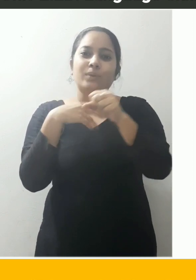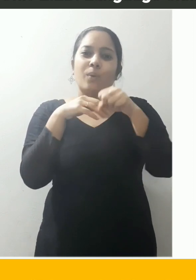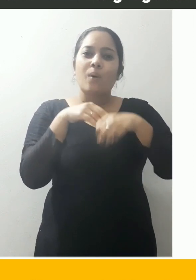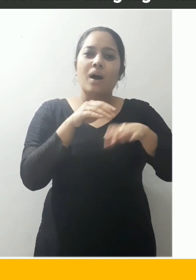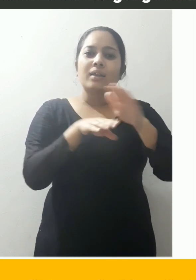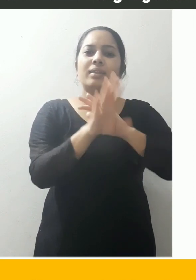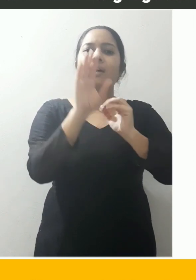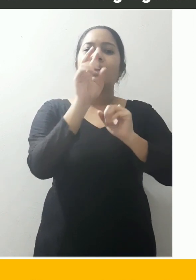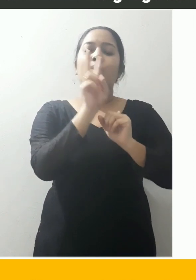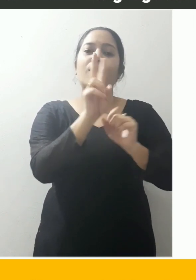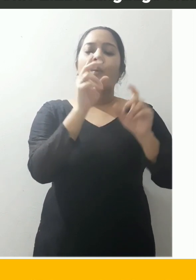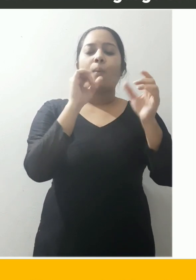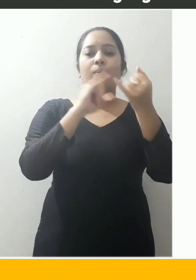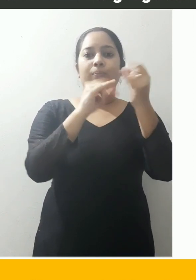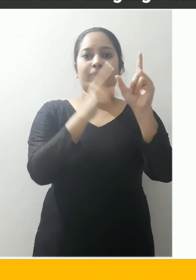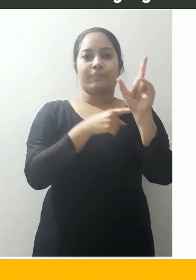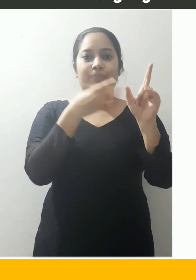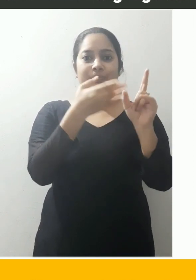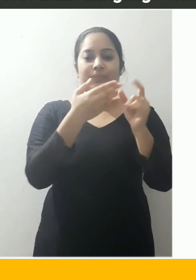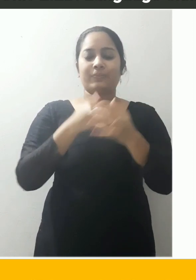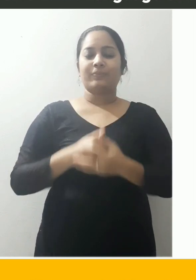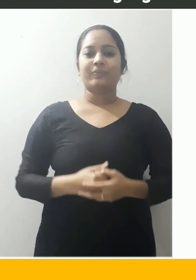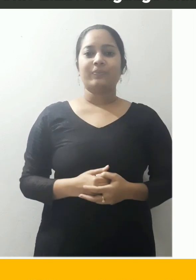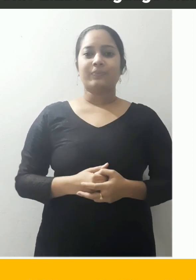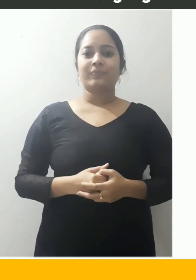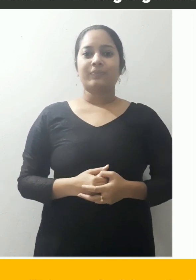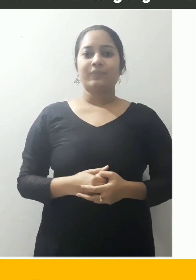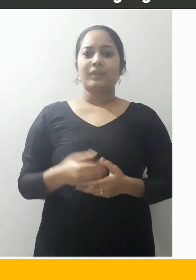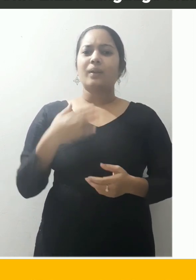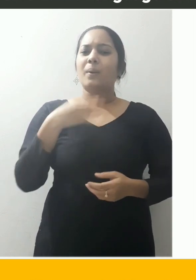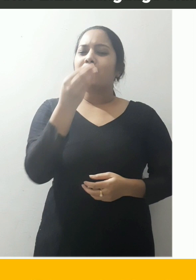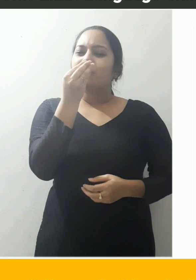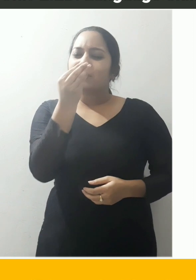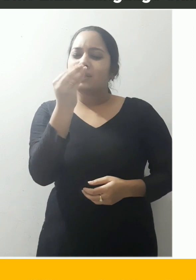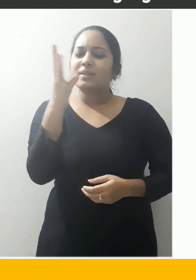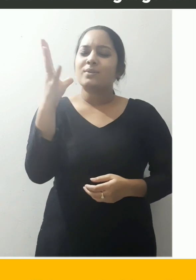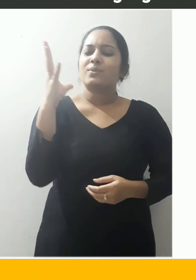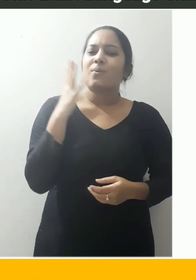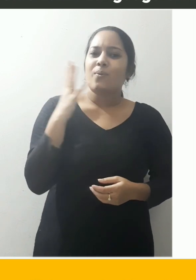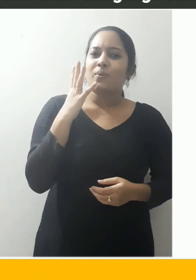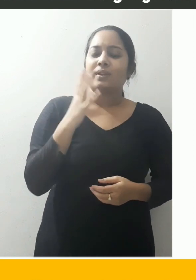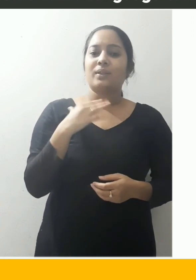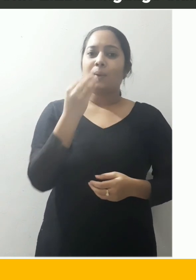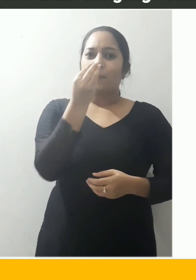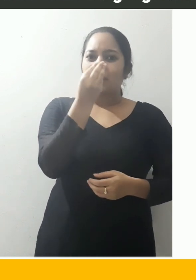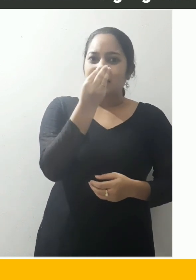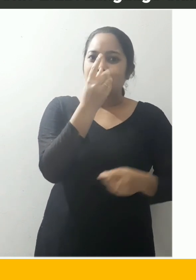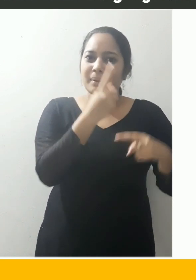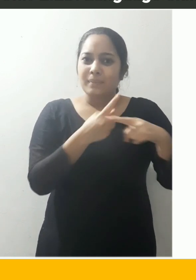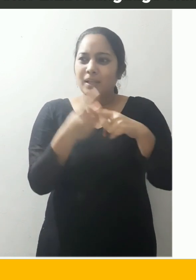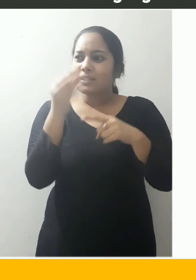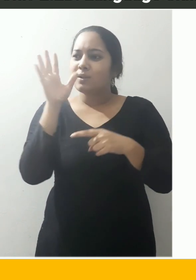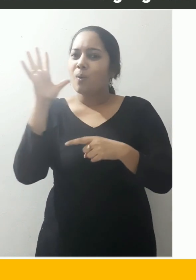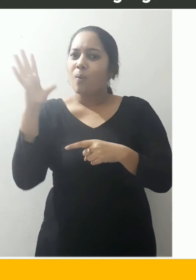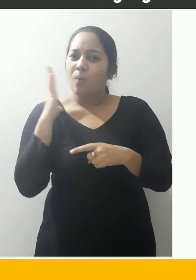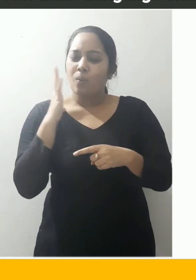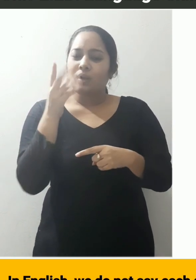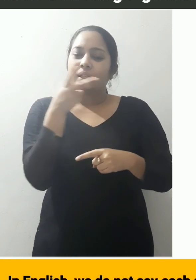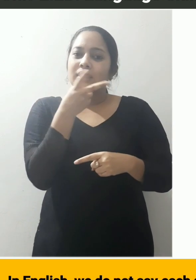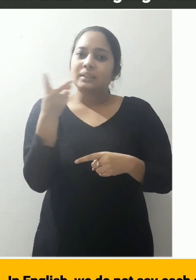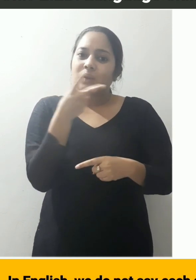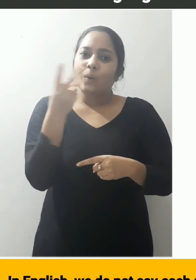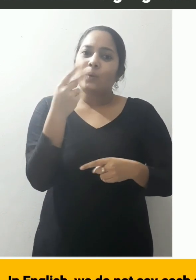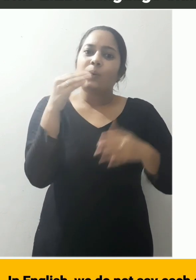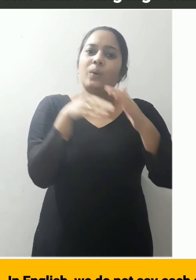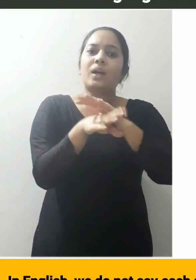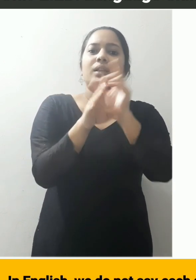on. Please has one syllable. Hold has one syllable. Word stress.